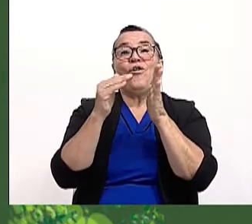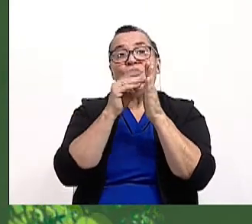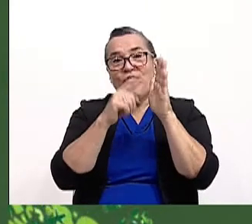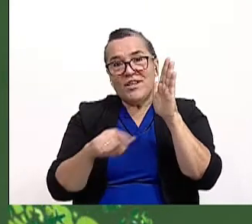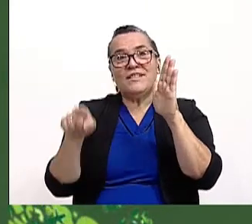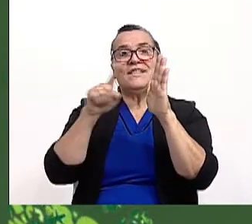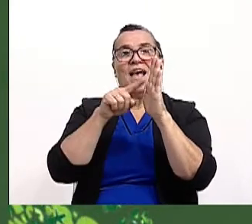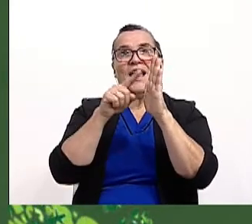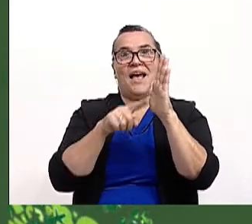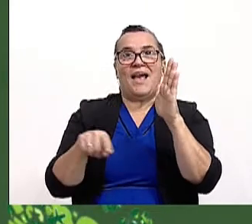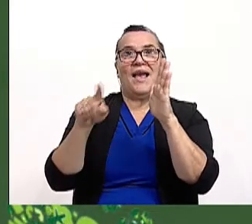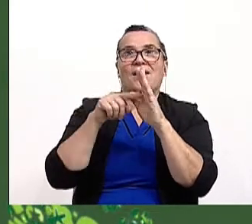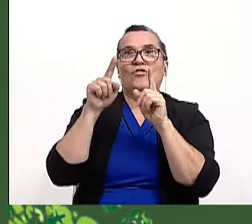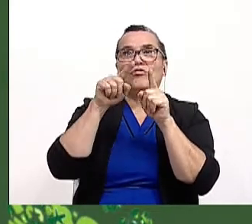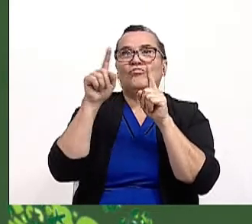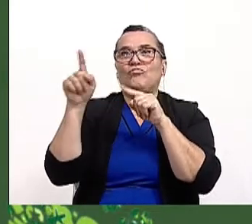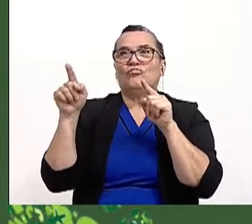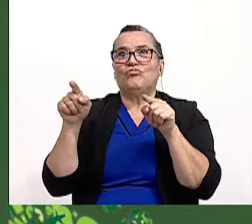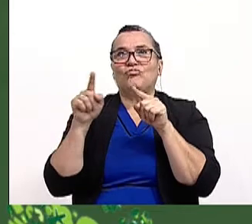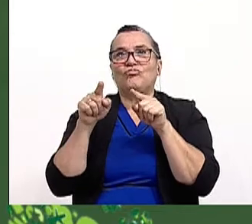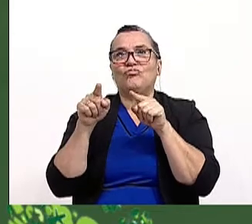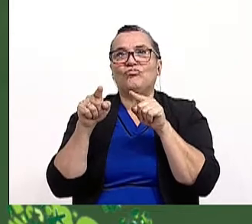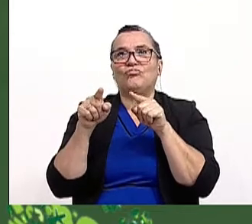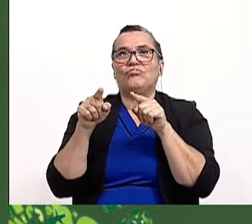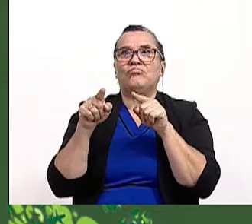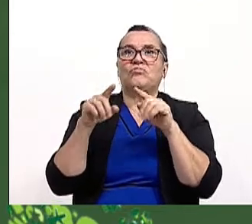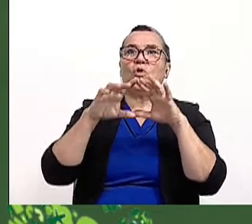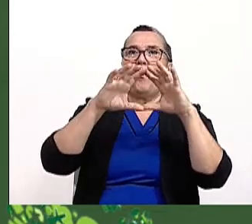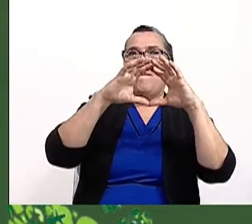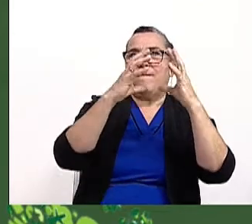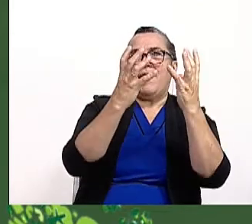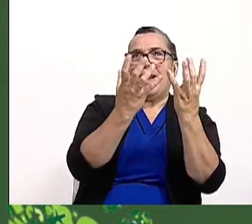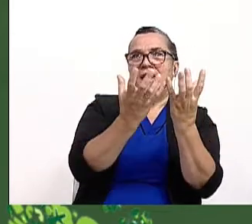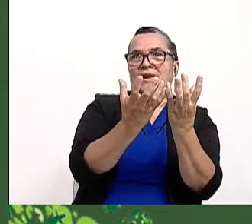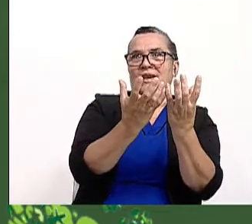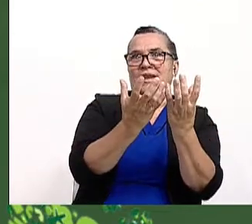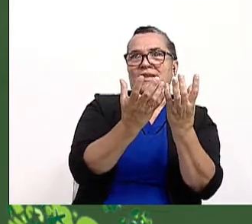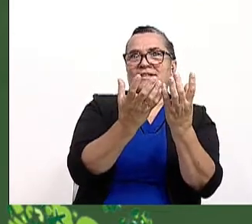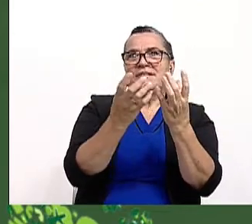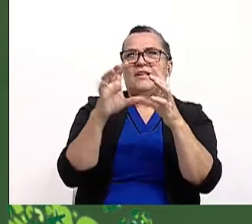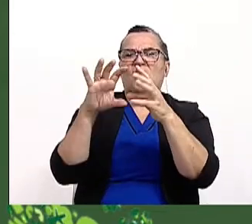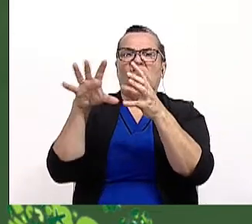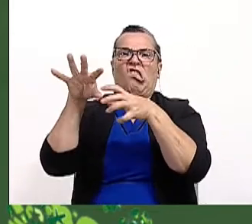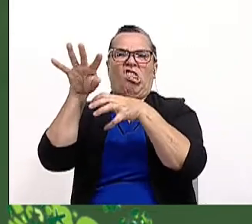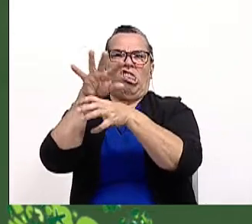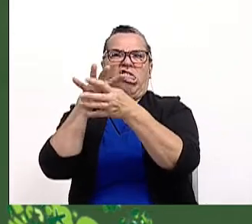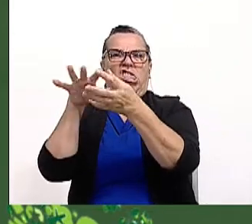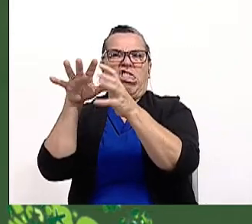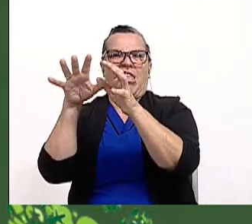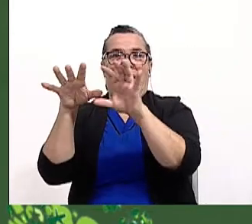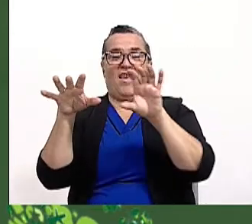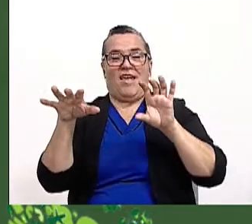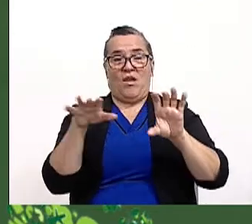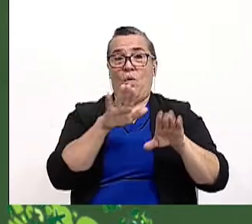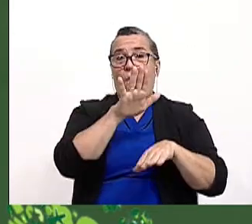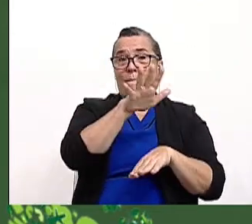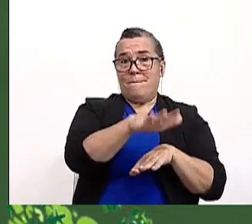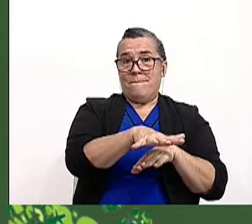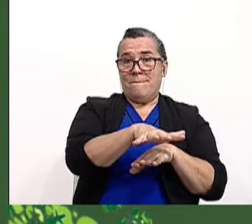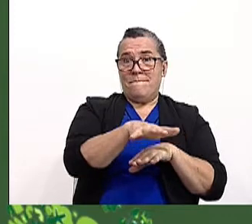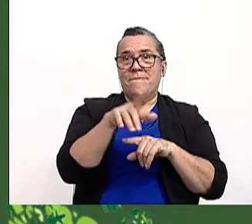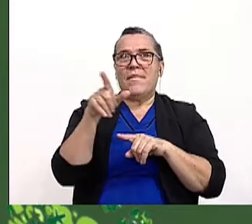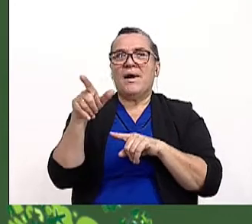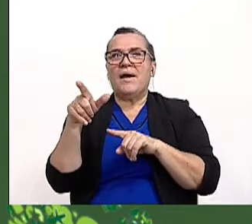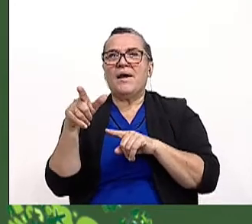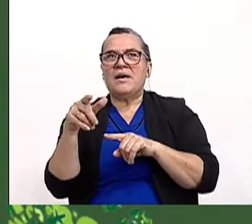options. Here you have a planet, and then the other planet, a footprint, and